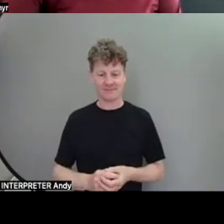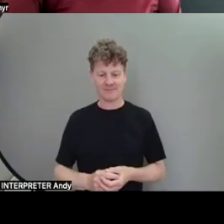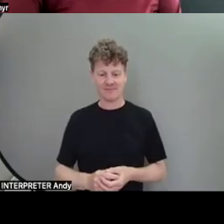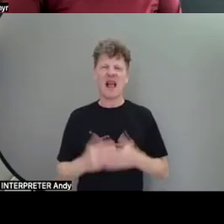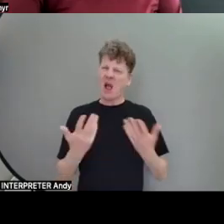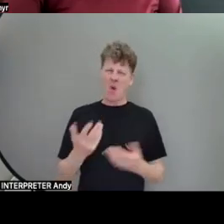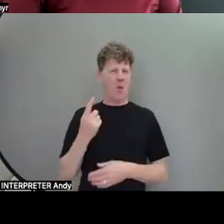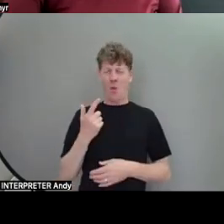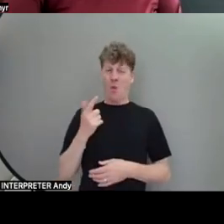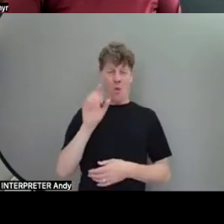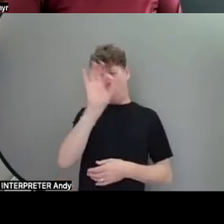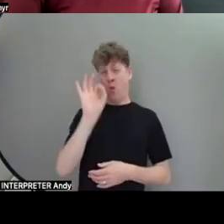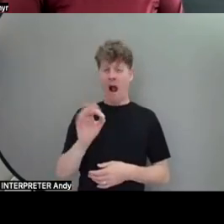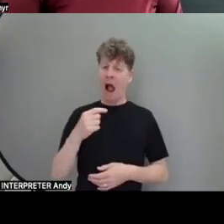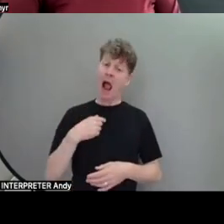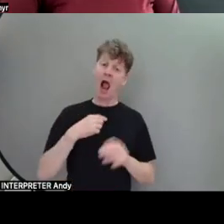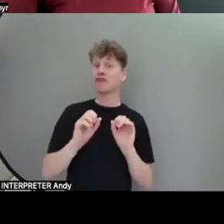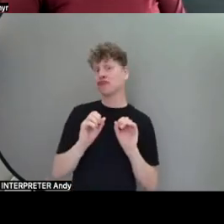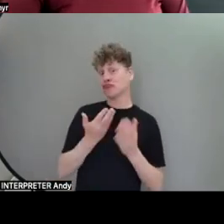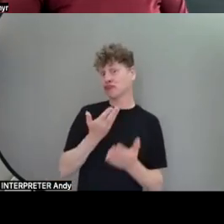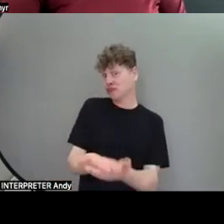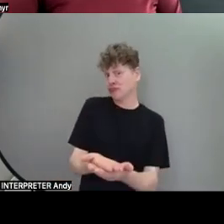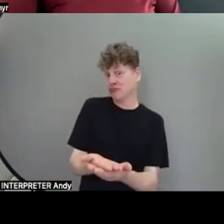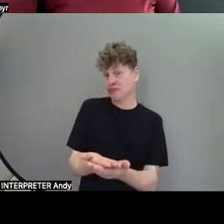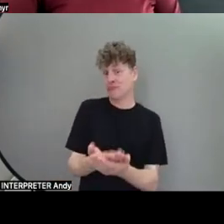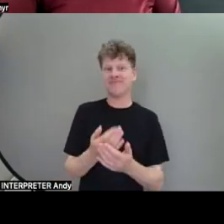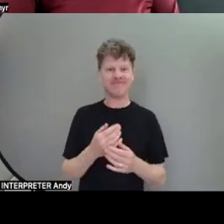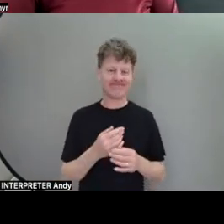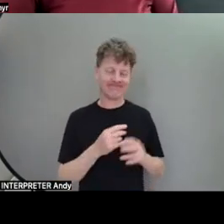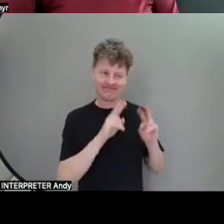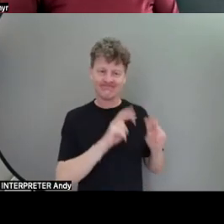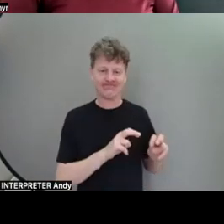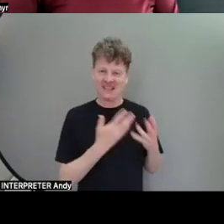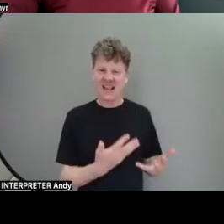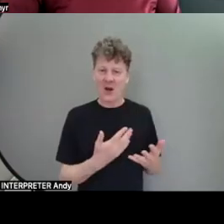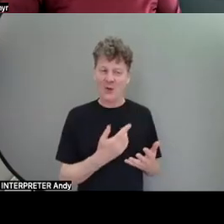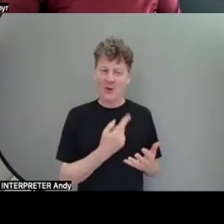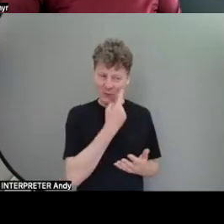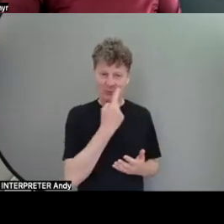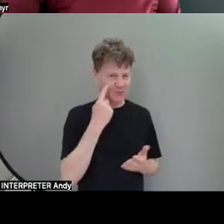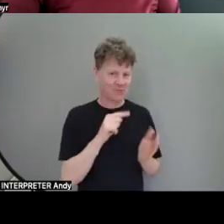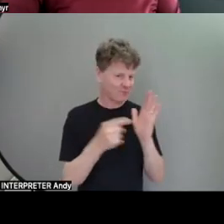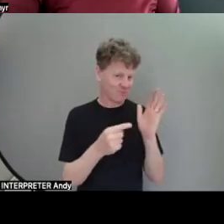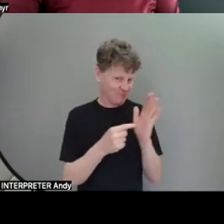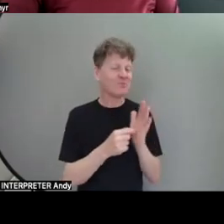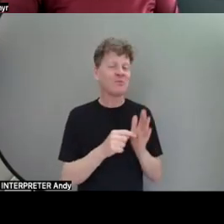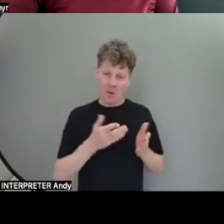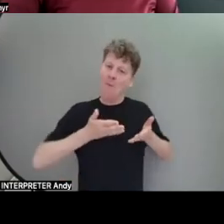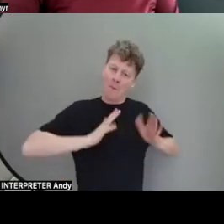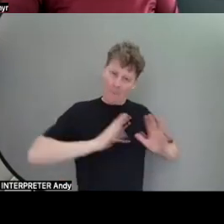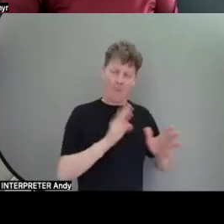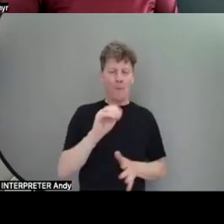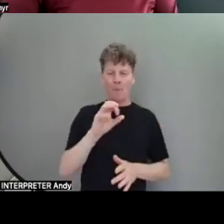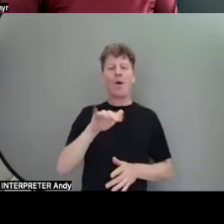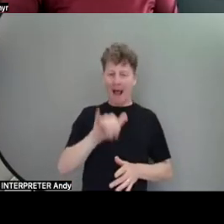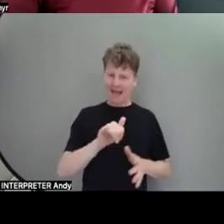say that is that we have emerging evidence now that there may be some modality specific differences between